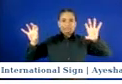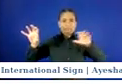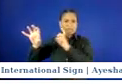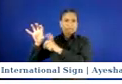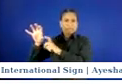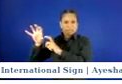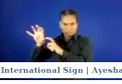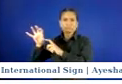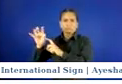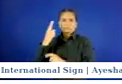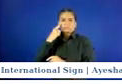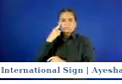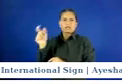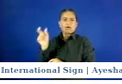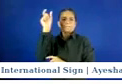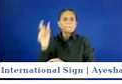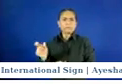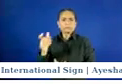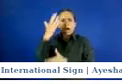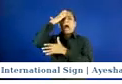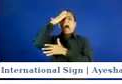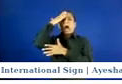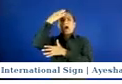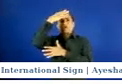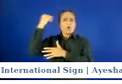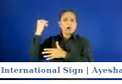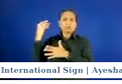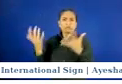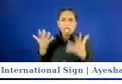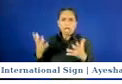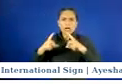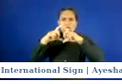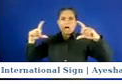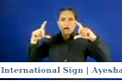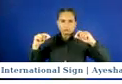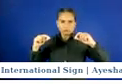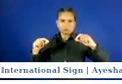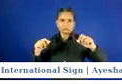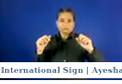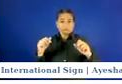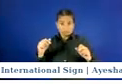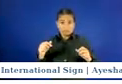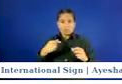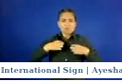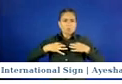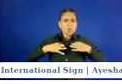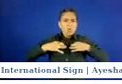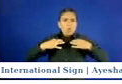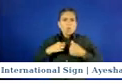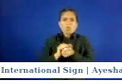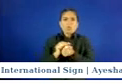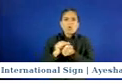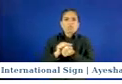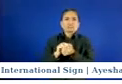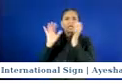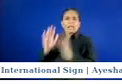disfigured. So the ILO intervention of the Social Protection Unit is we contracted the local university, the University of Zambia,